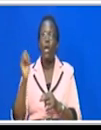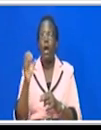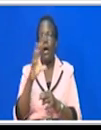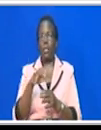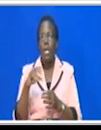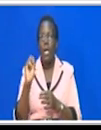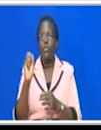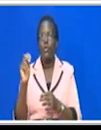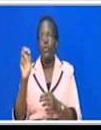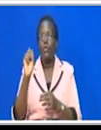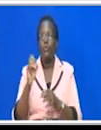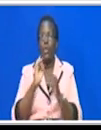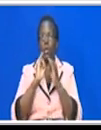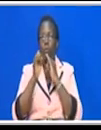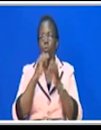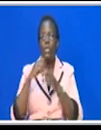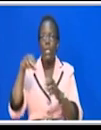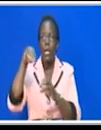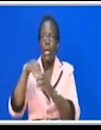in history and government.